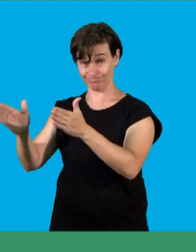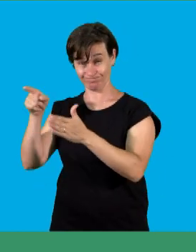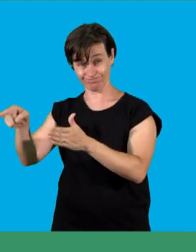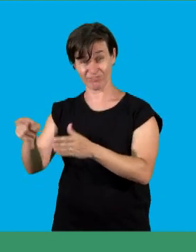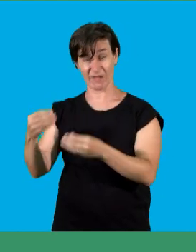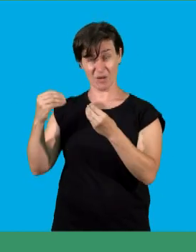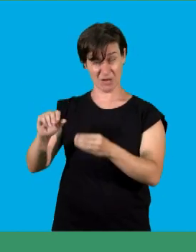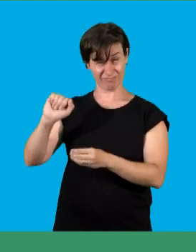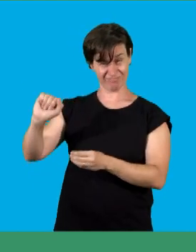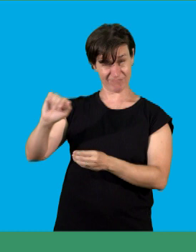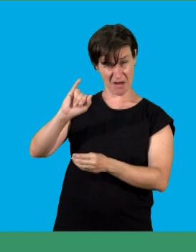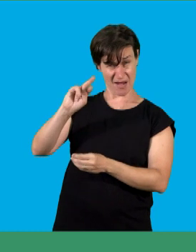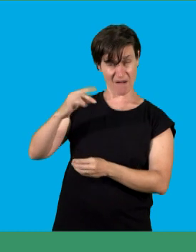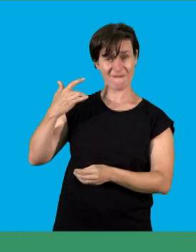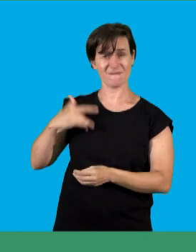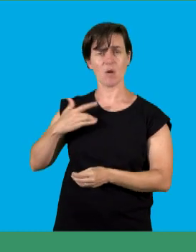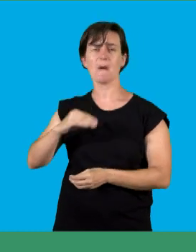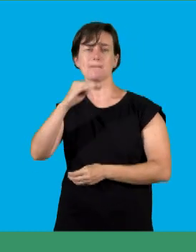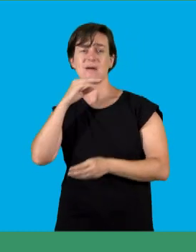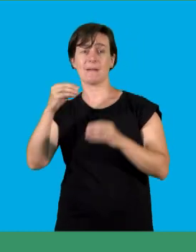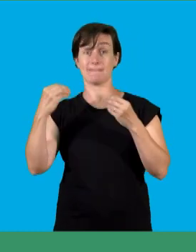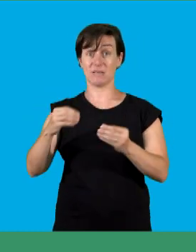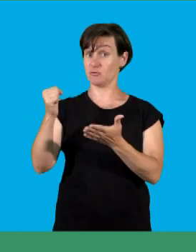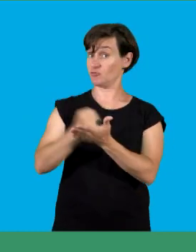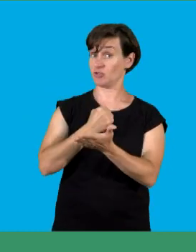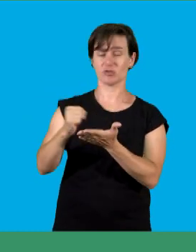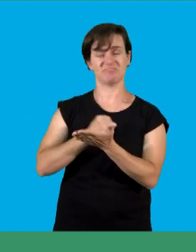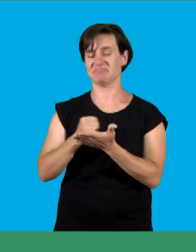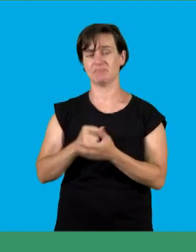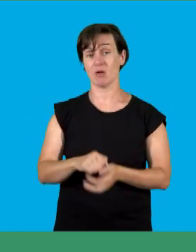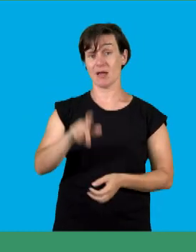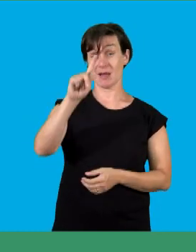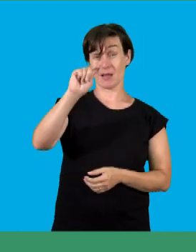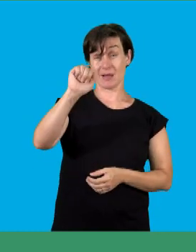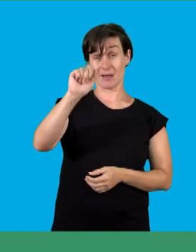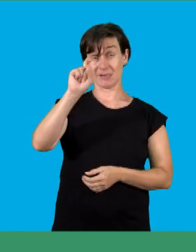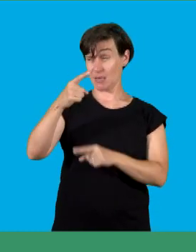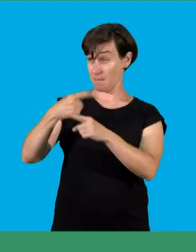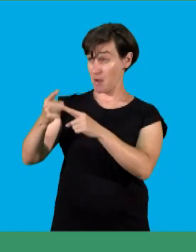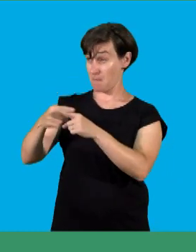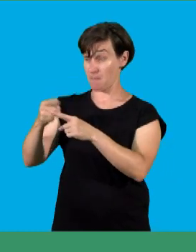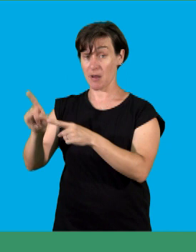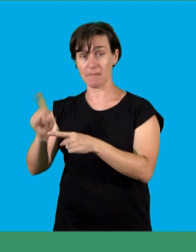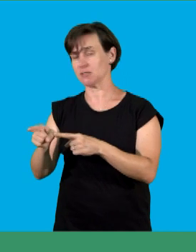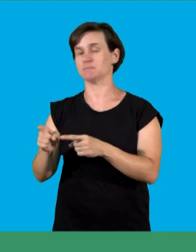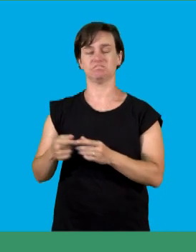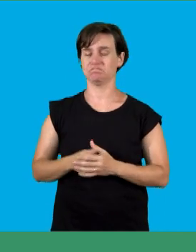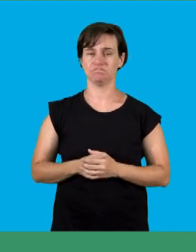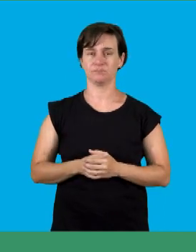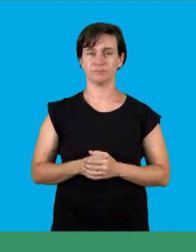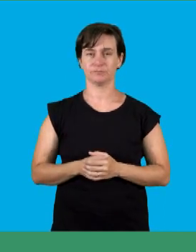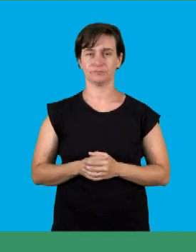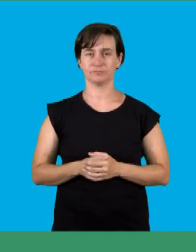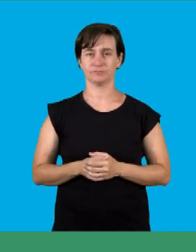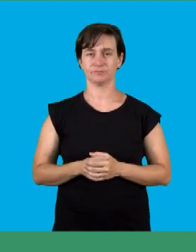in the informal sector refer to businesses that are not registered and do not pay tax on the profits of the